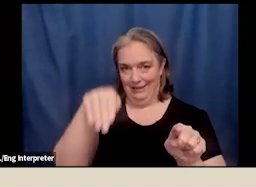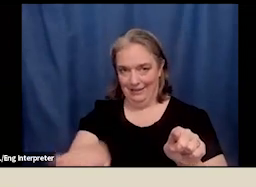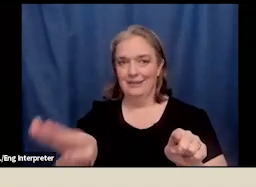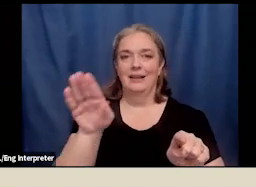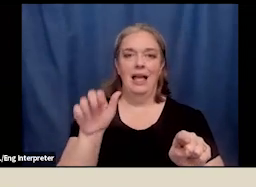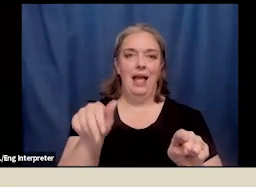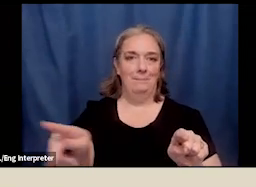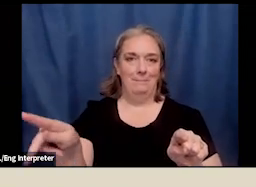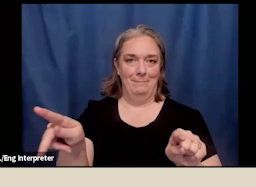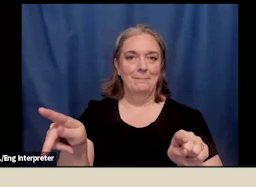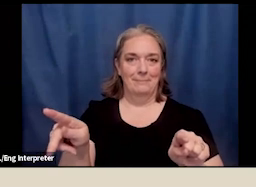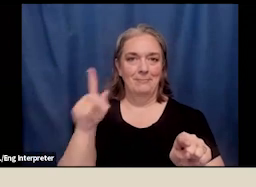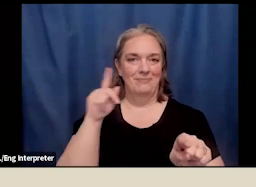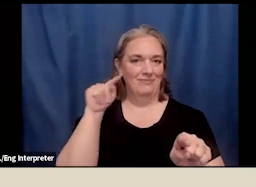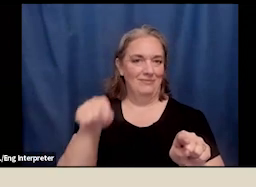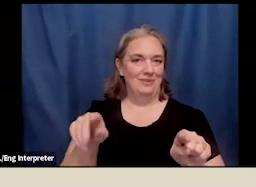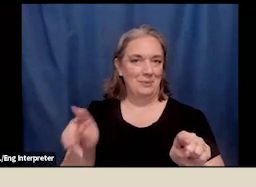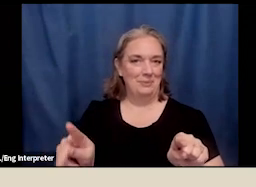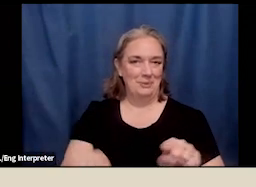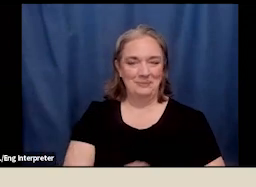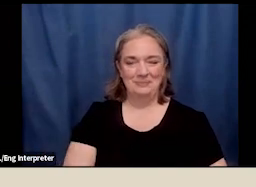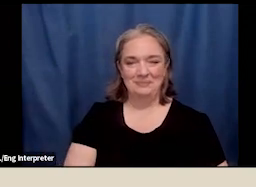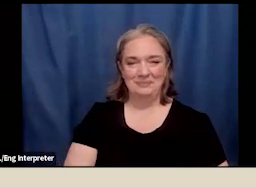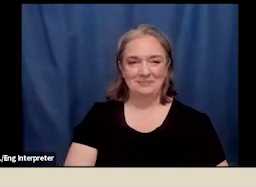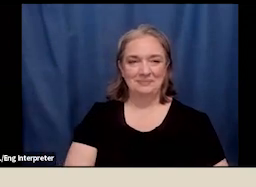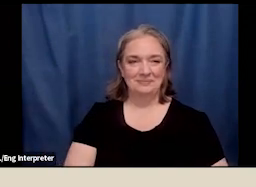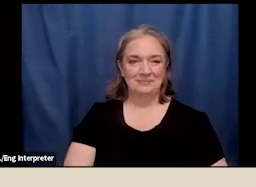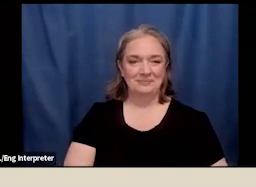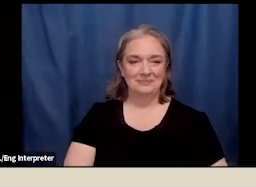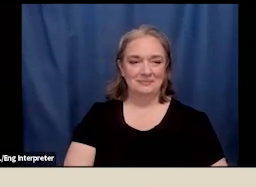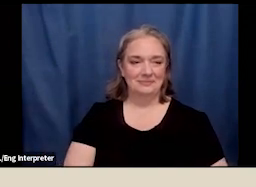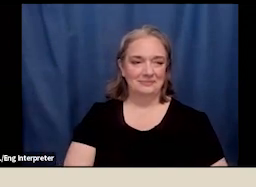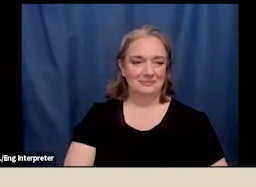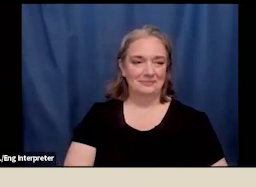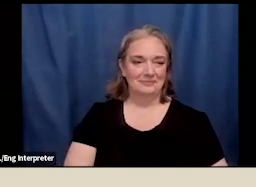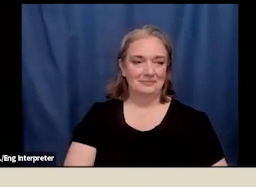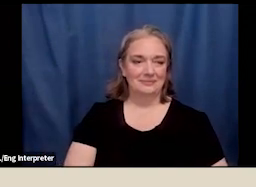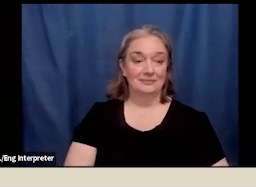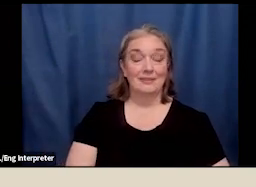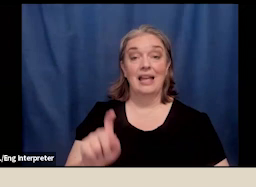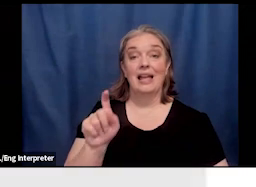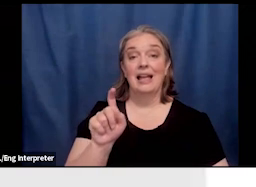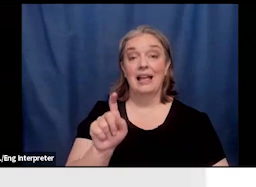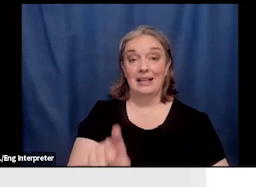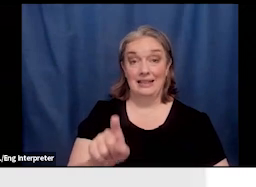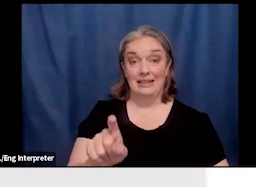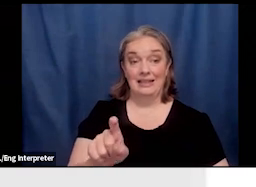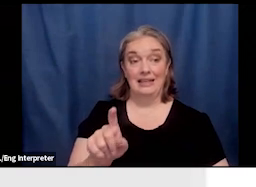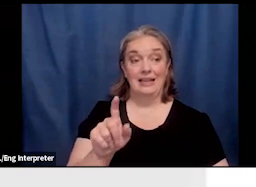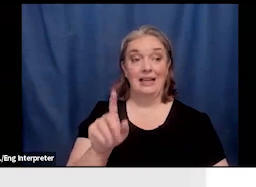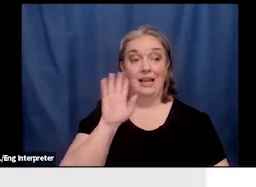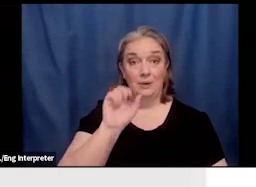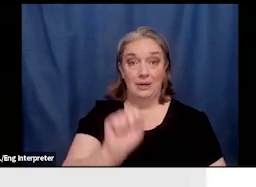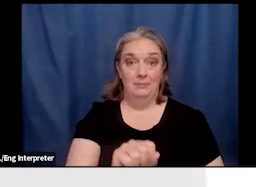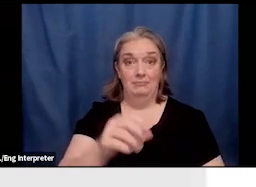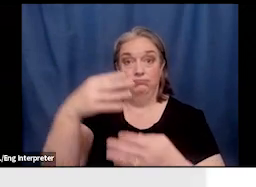application for this grant opportunity. So you'll click on that and it will launch you into a page